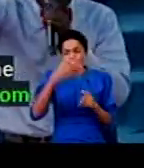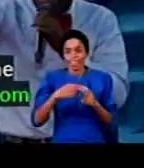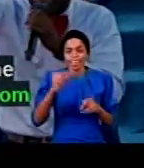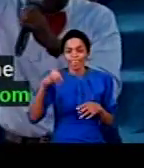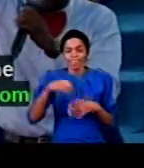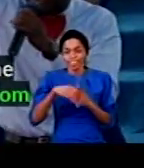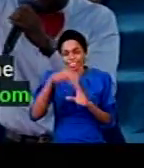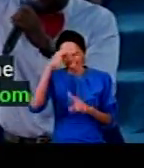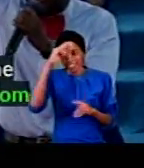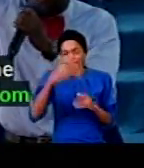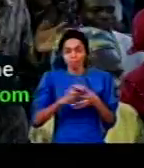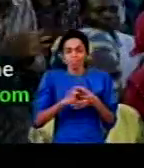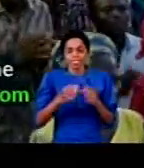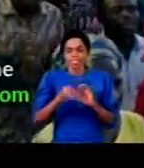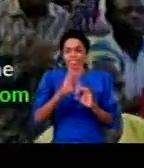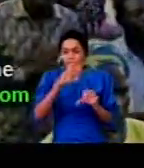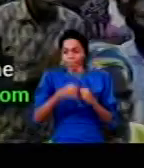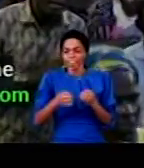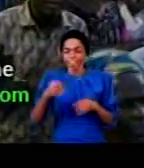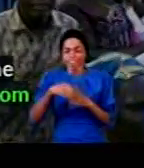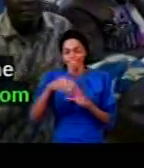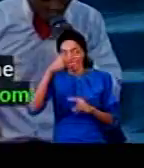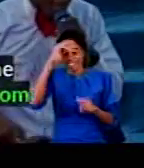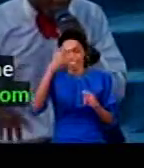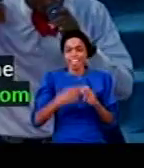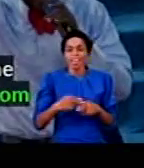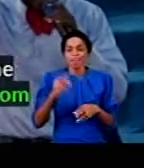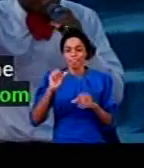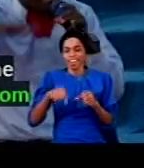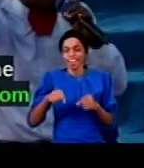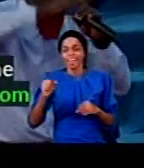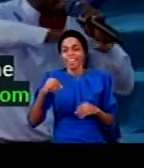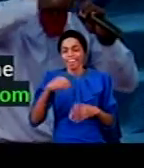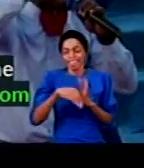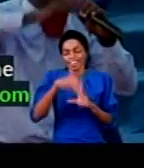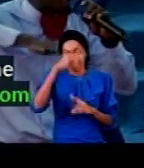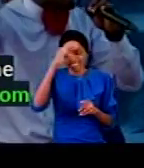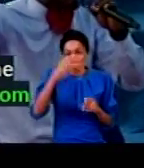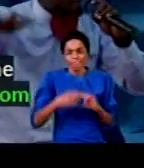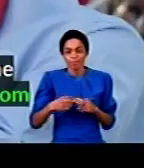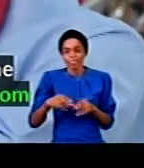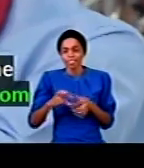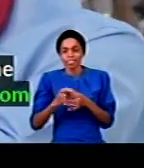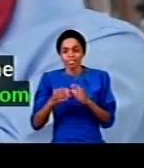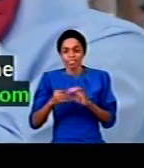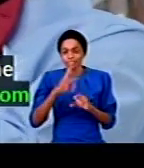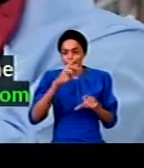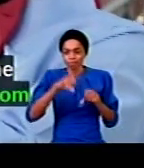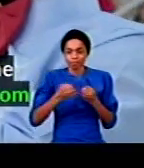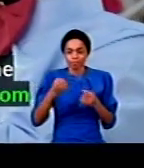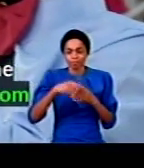walls are falling in his name. Oh, walls are falling in his name.